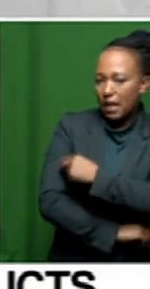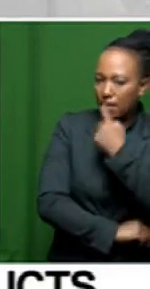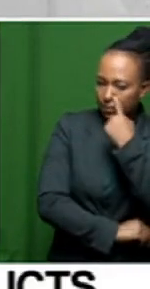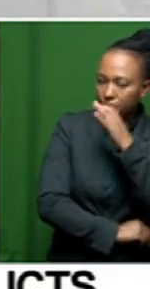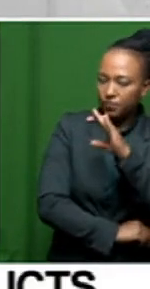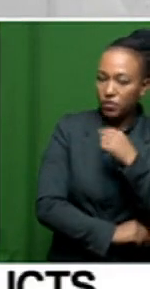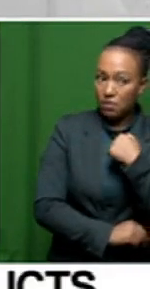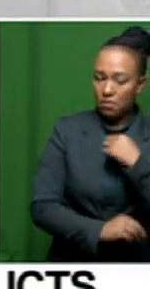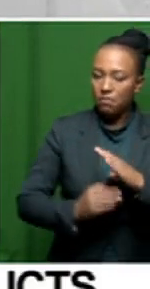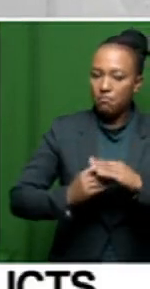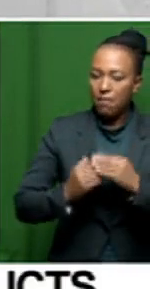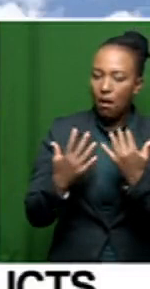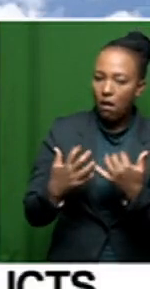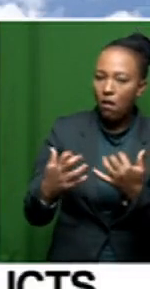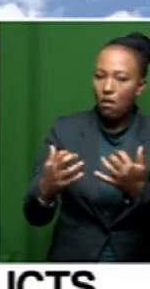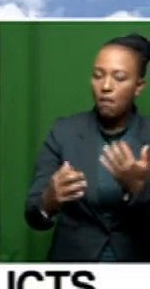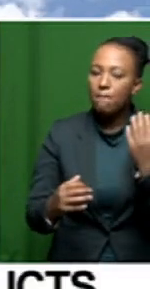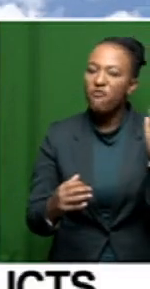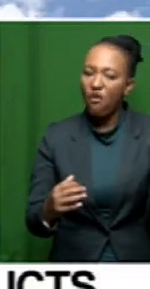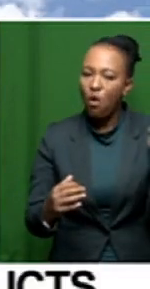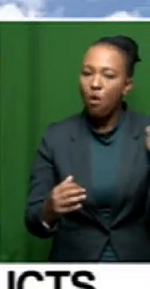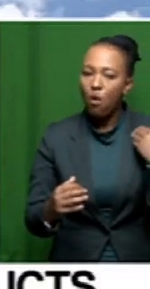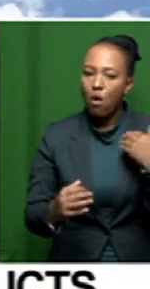member of parliament. I used to go to Charlotte